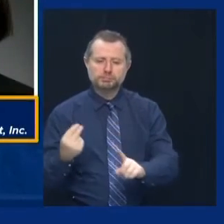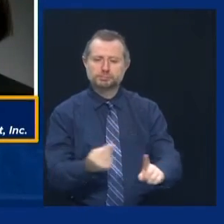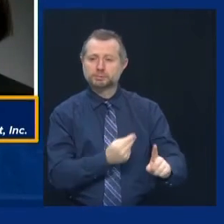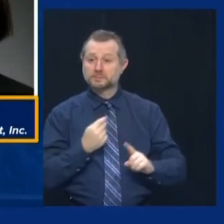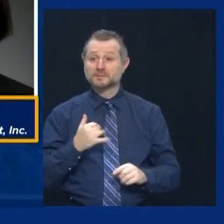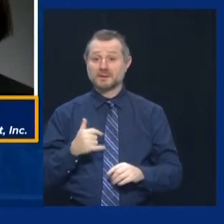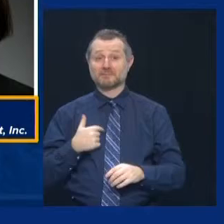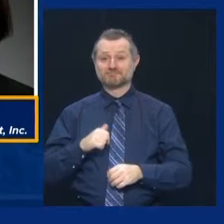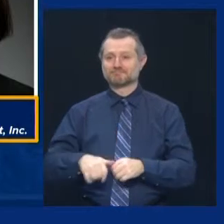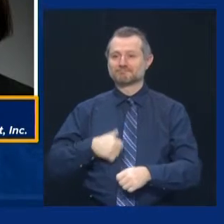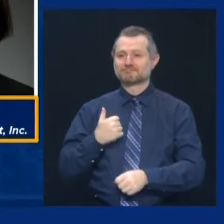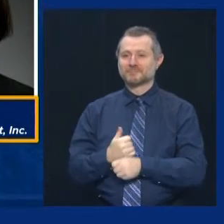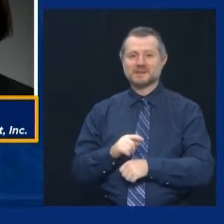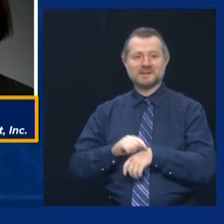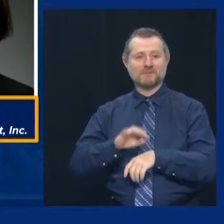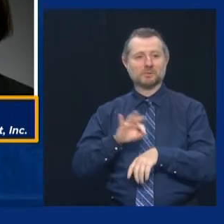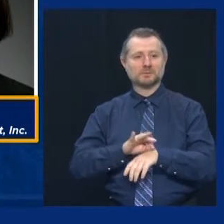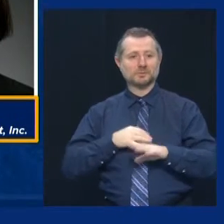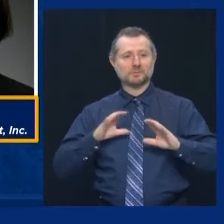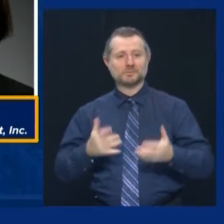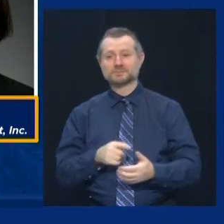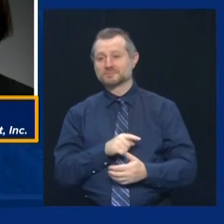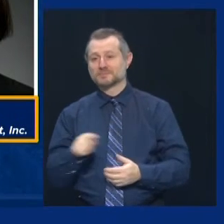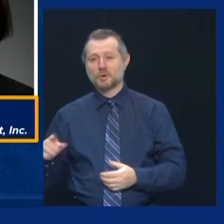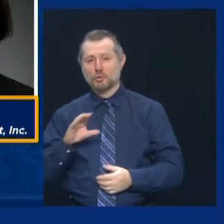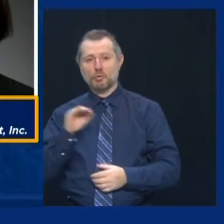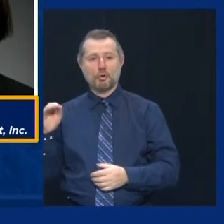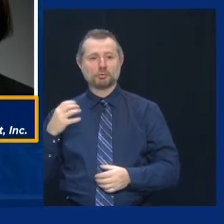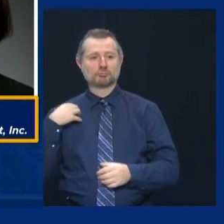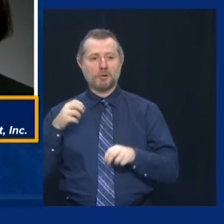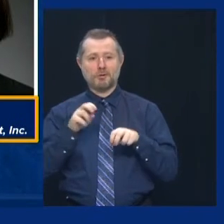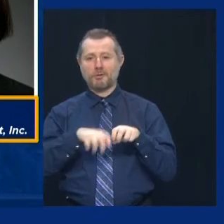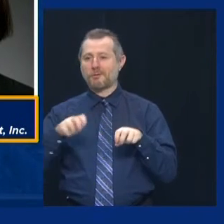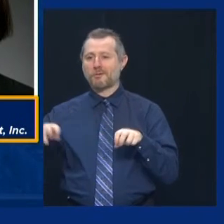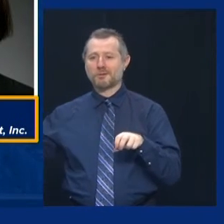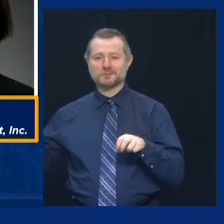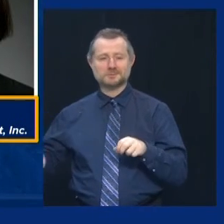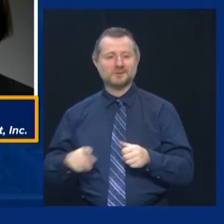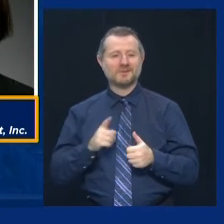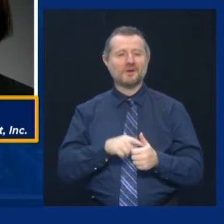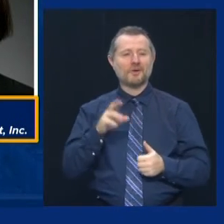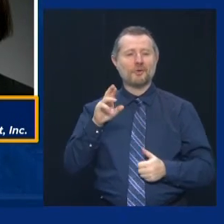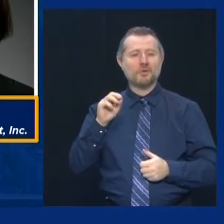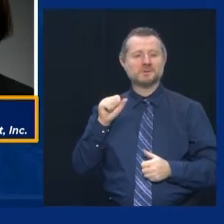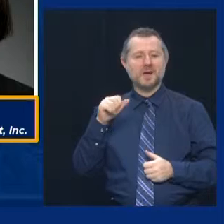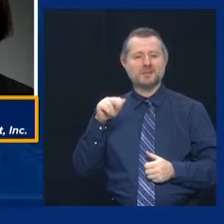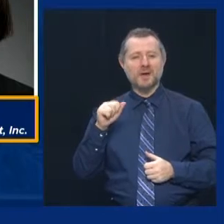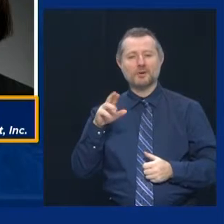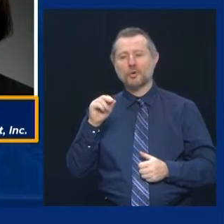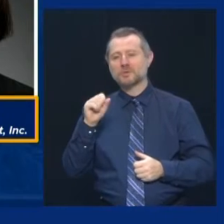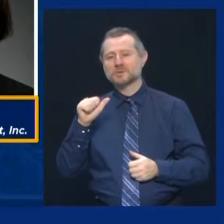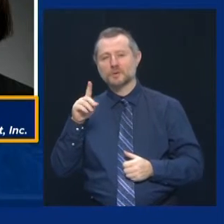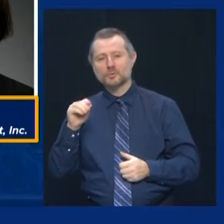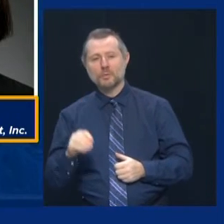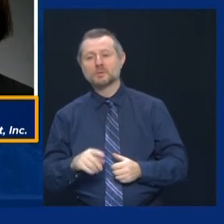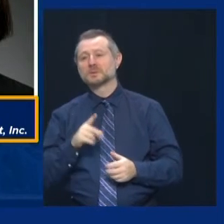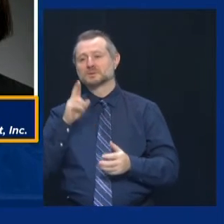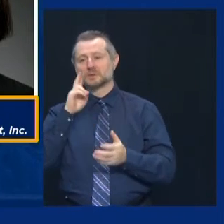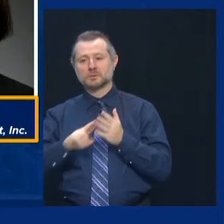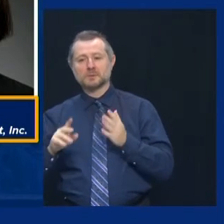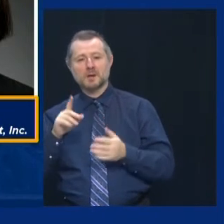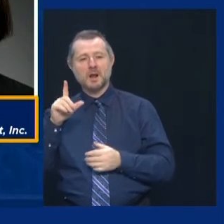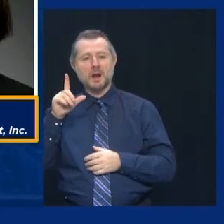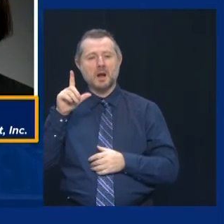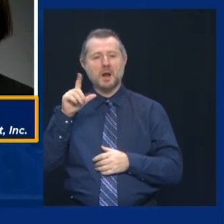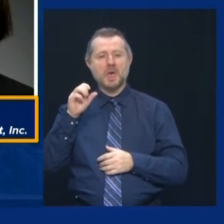together. The co-chairs of the task force are Rosanna Rosado, our great Secretary of State, Leticia James, our Attorney